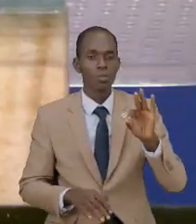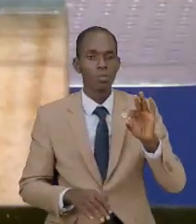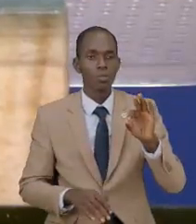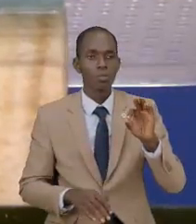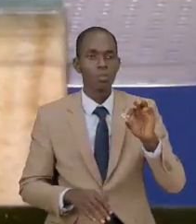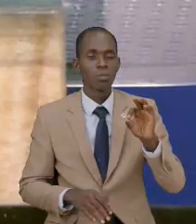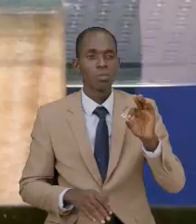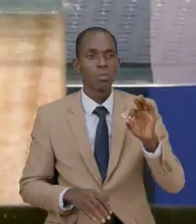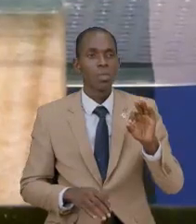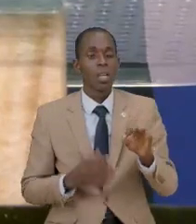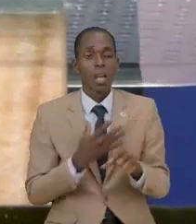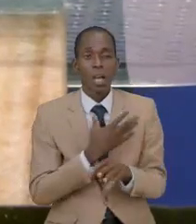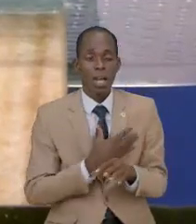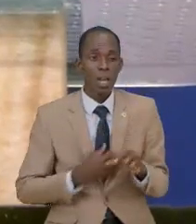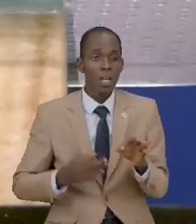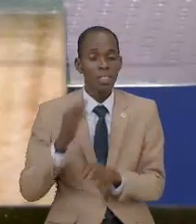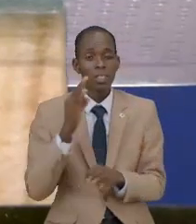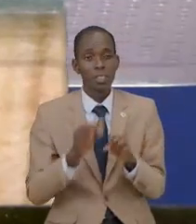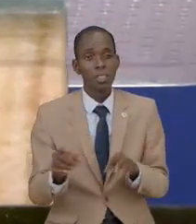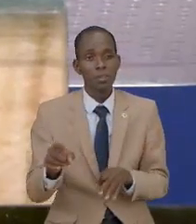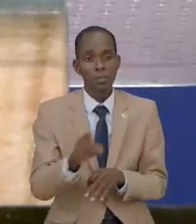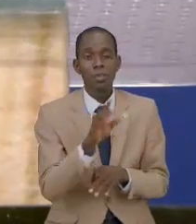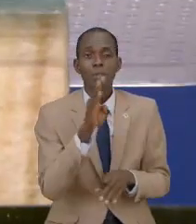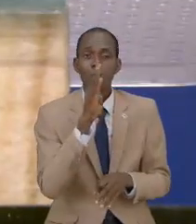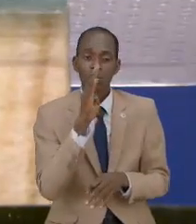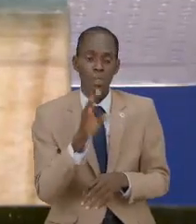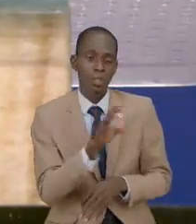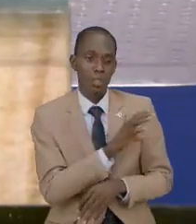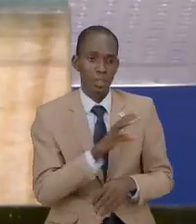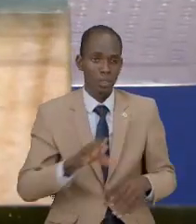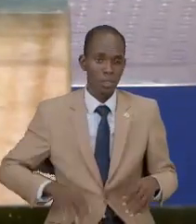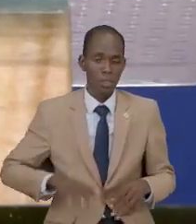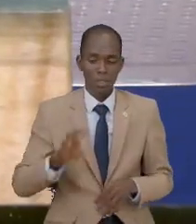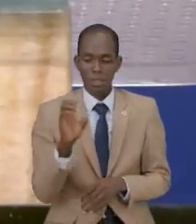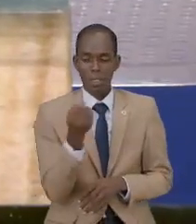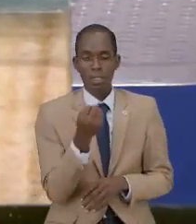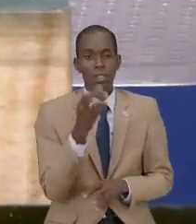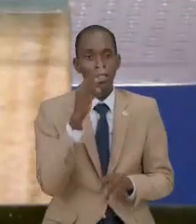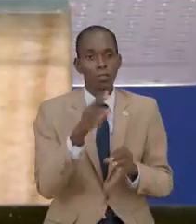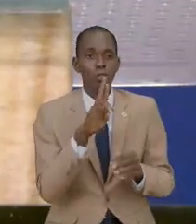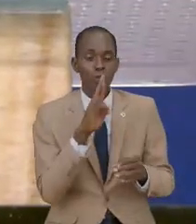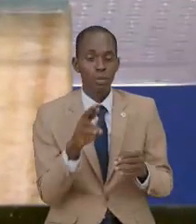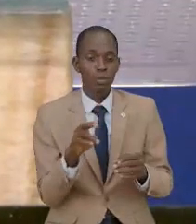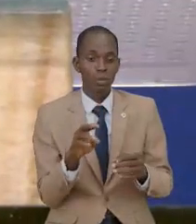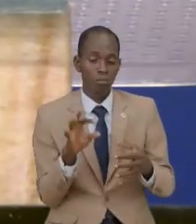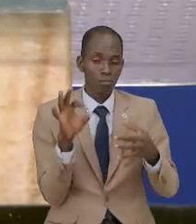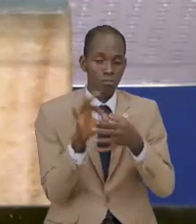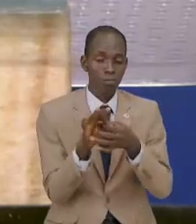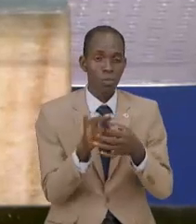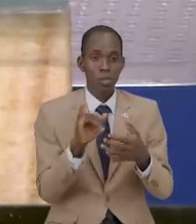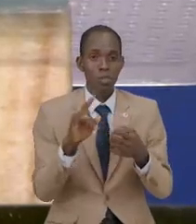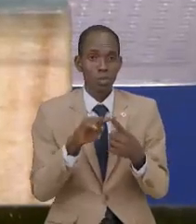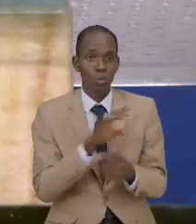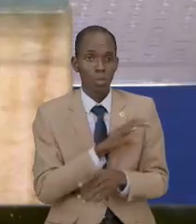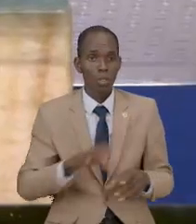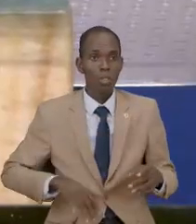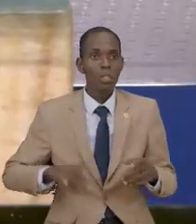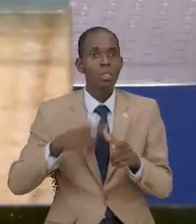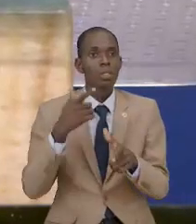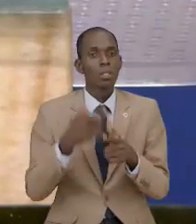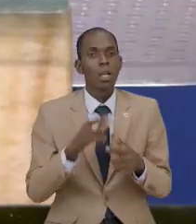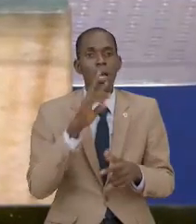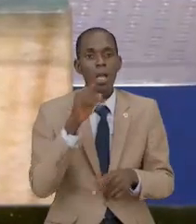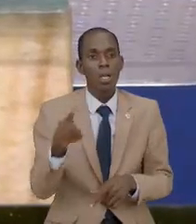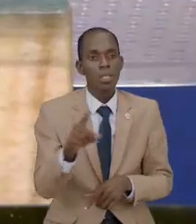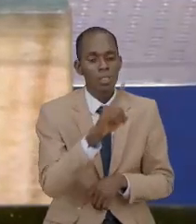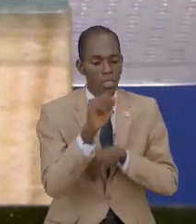verse 29 says, and if ye be Christ's, if you belong to Christ, then are ye Abraham's